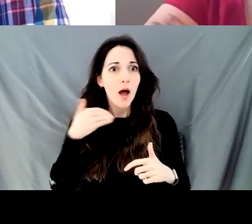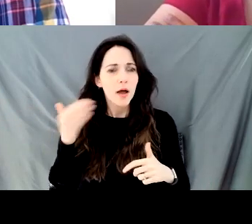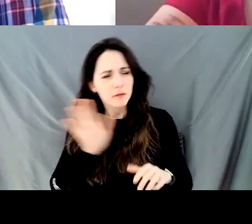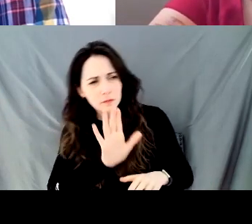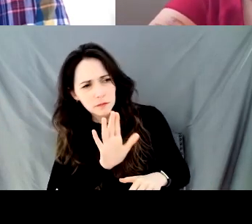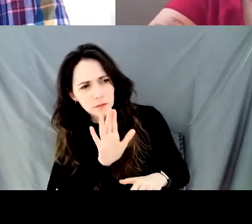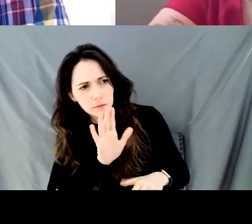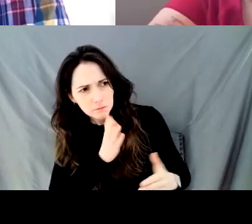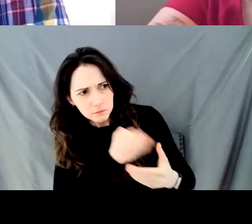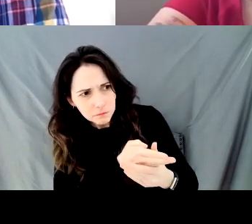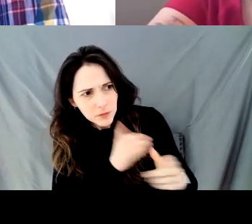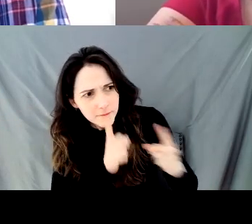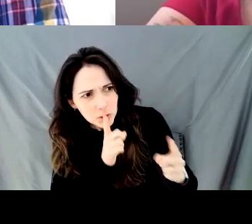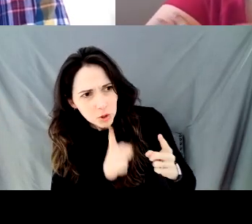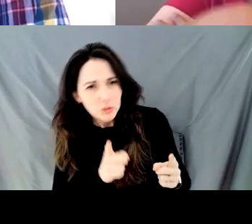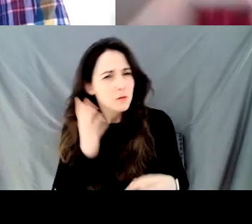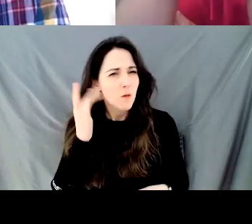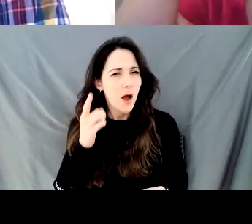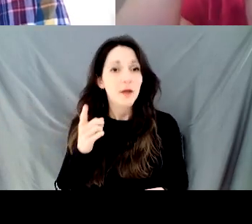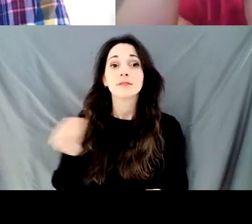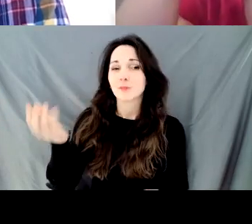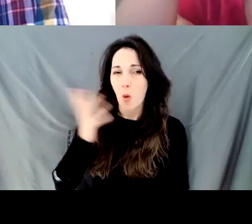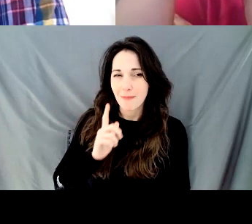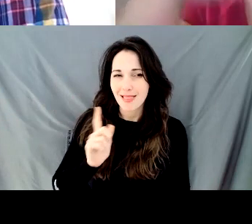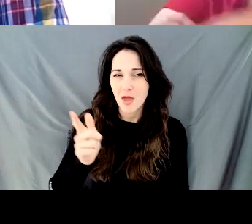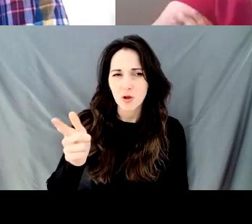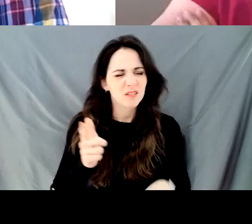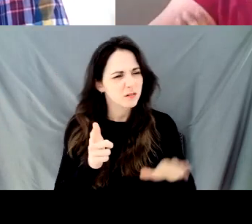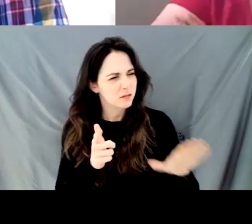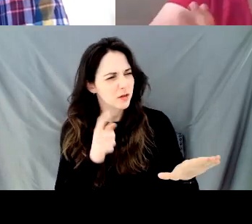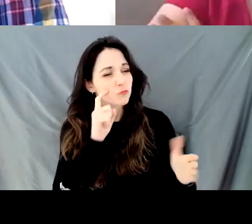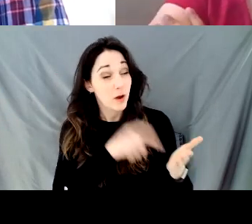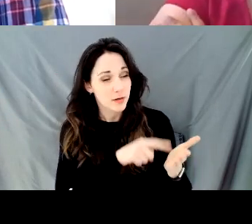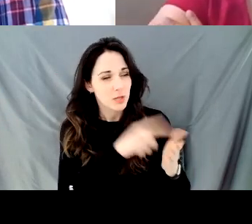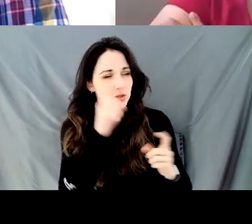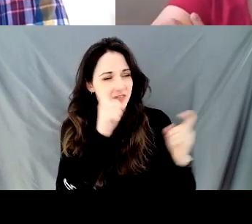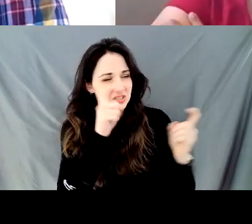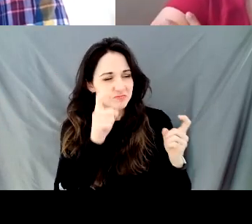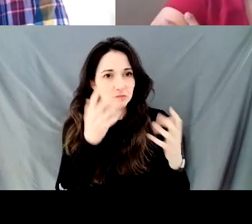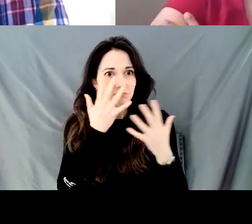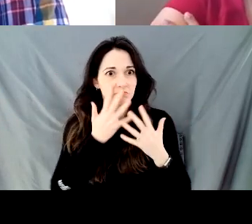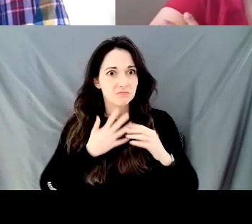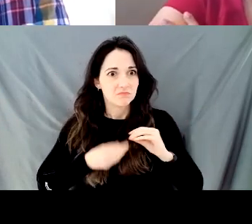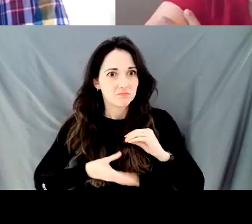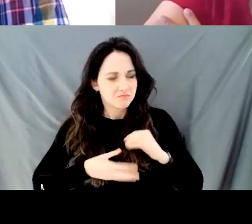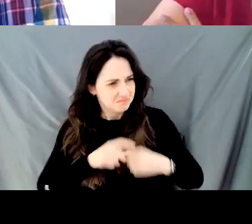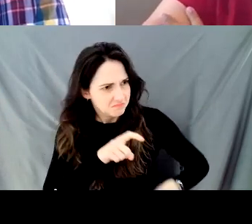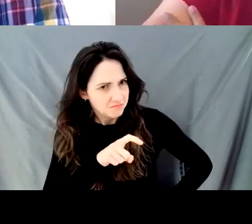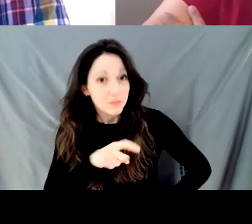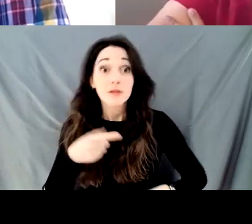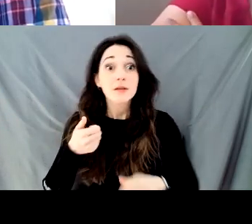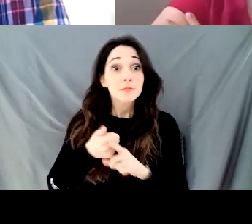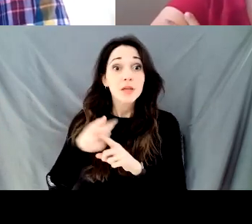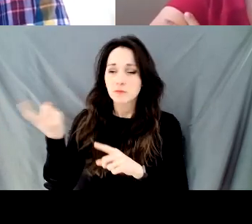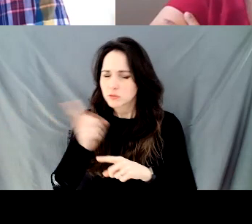he has felt in some of those settings that were less supportive. And he walked right into that office. It was one of